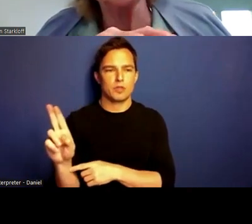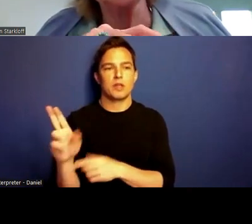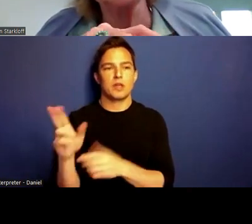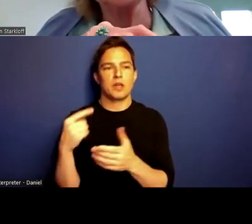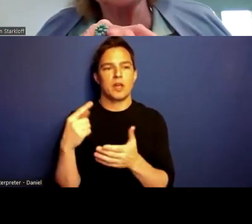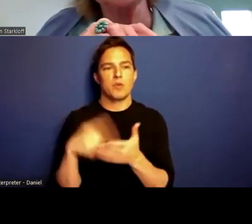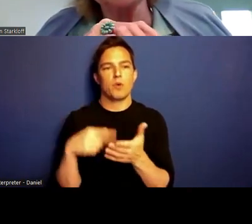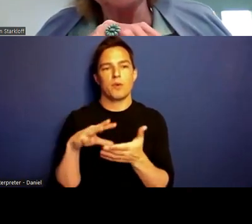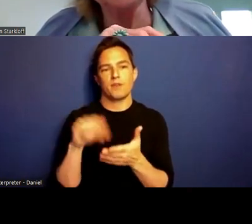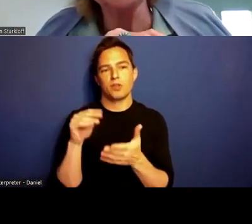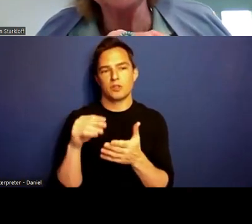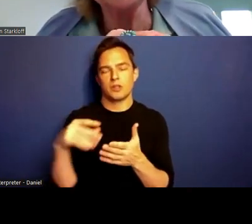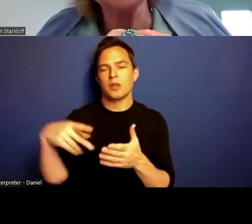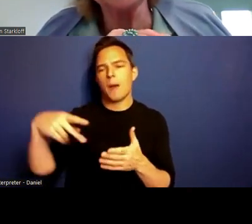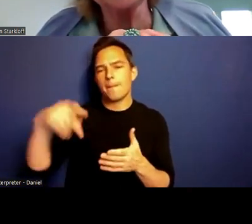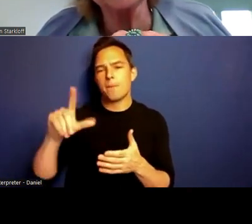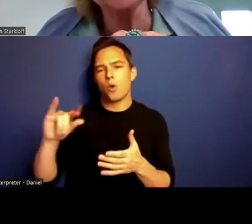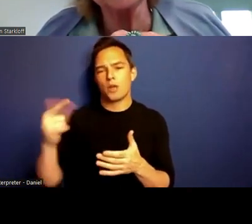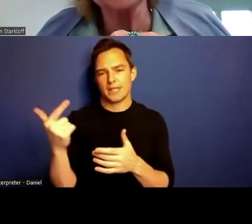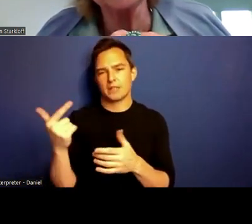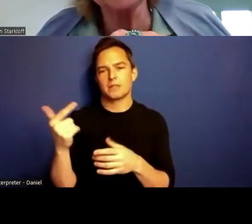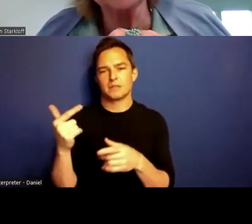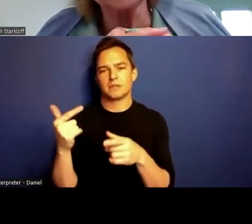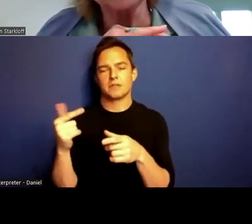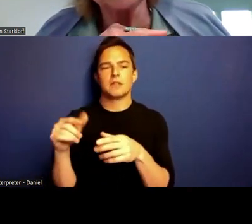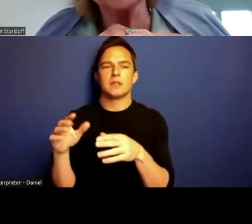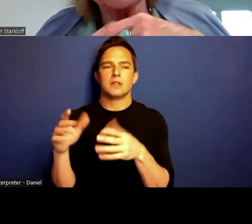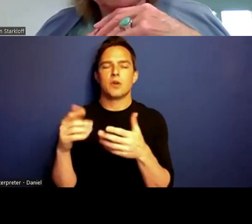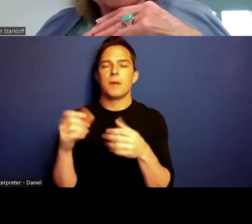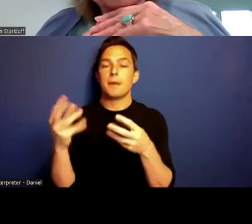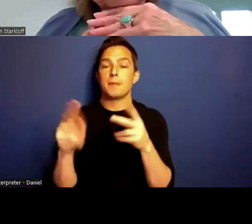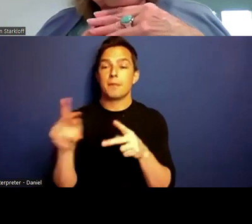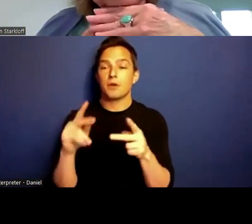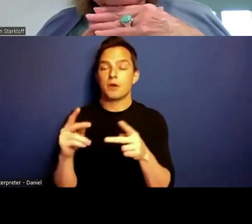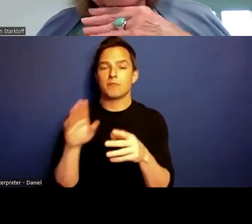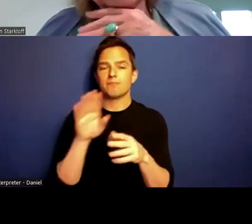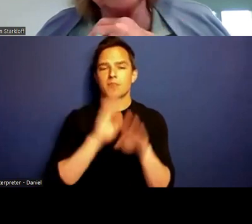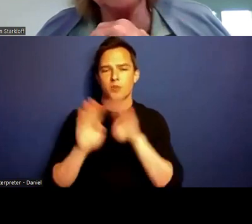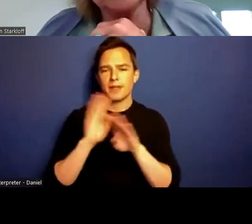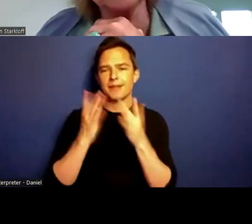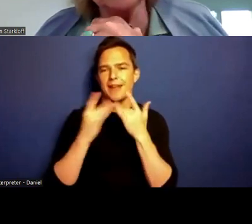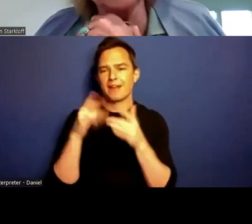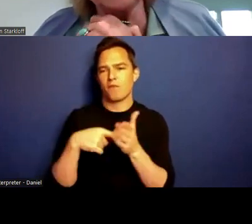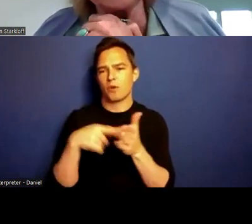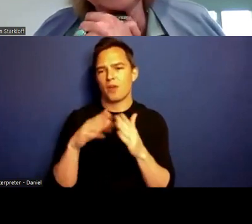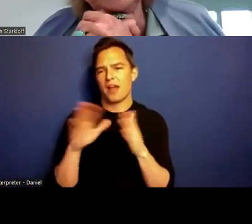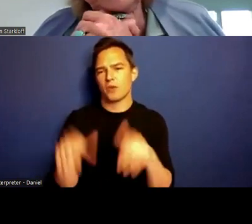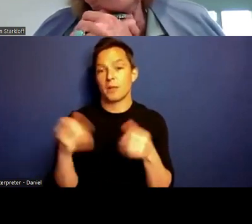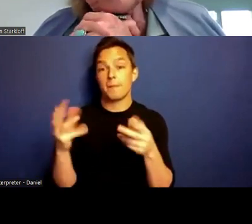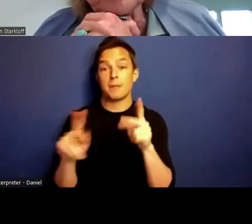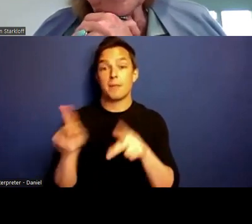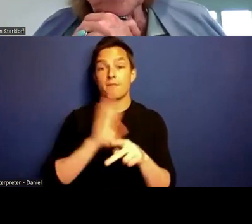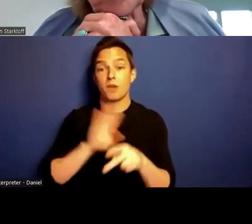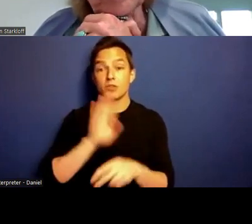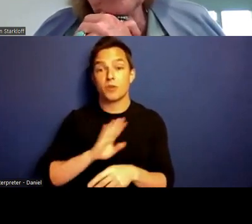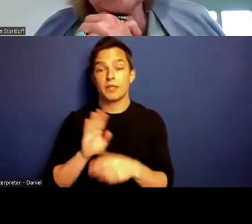community is many people are frustrated by the lack of accessible, affordable housing. Many people are frustrated